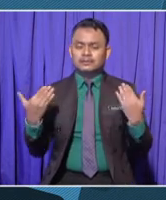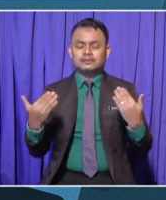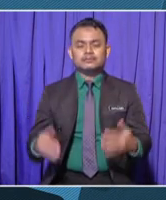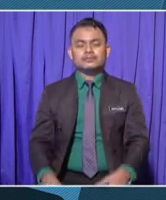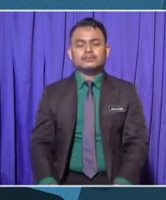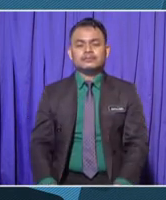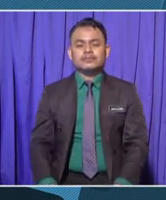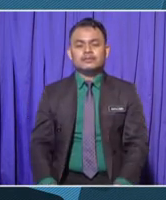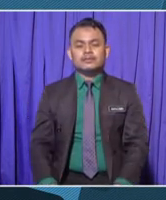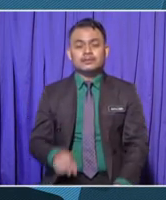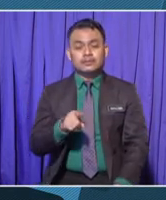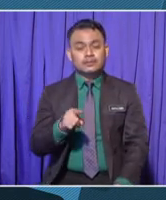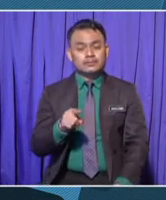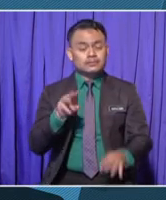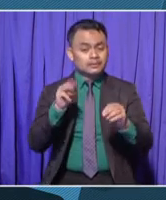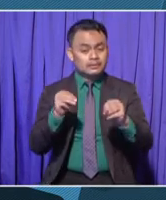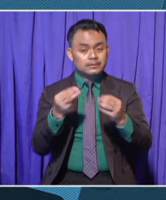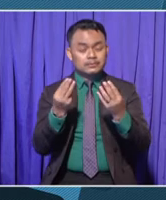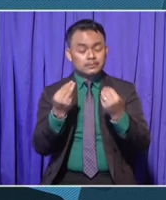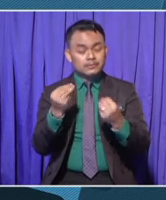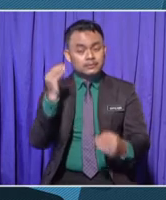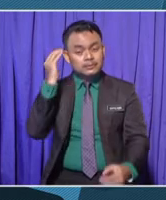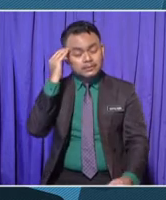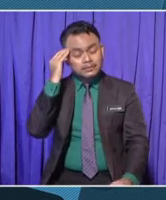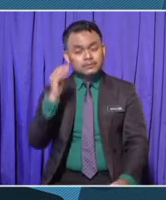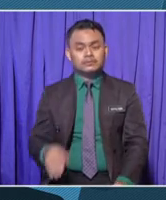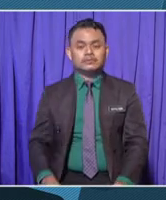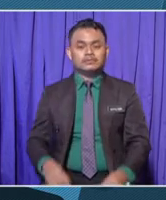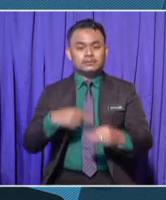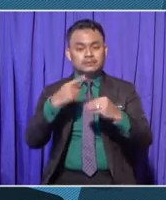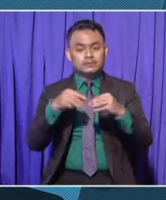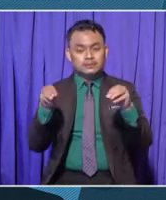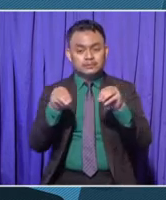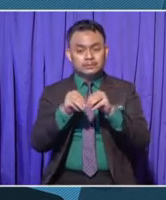You must want to know more about this magnet, right?